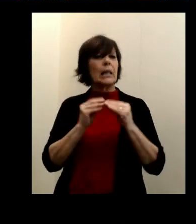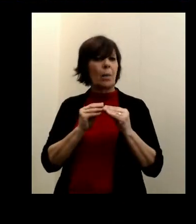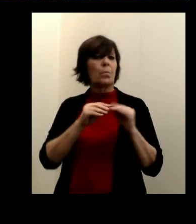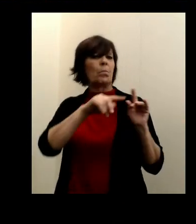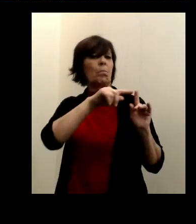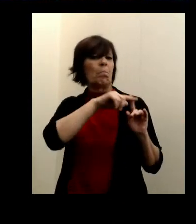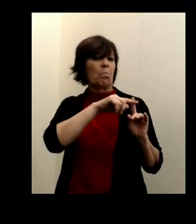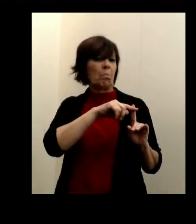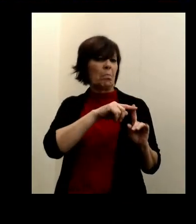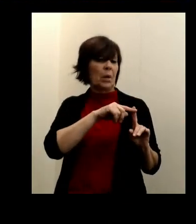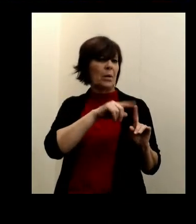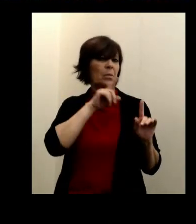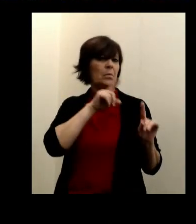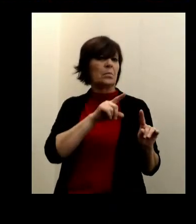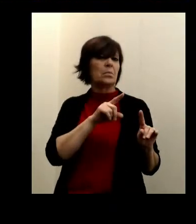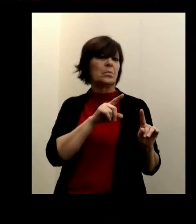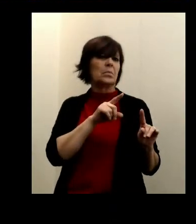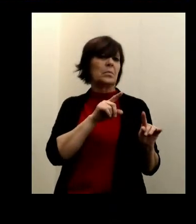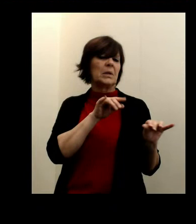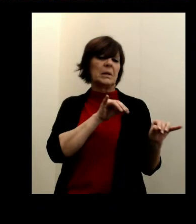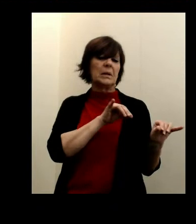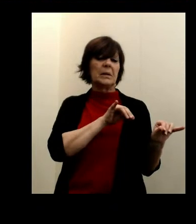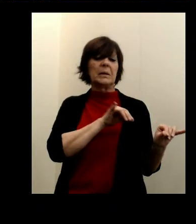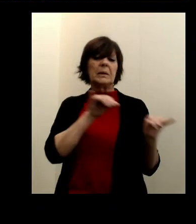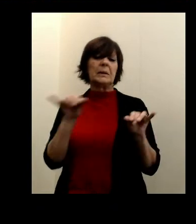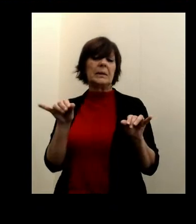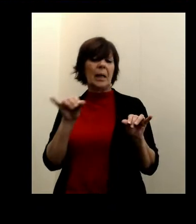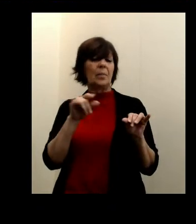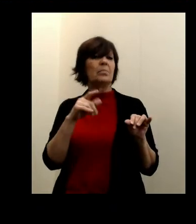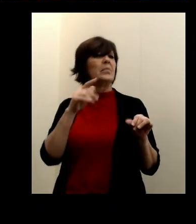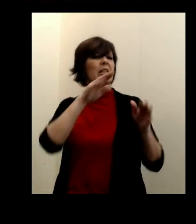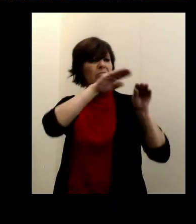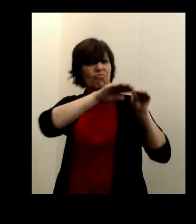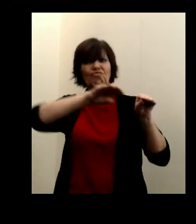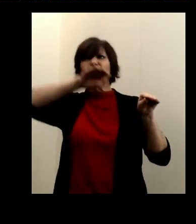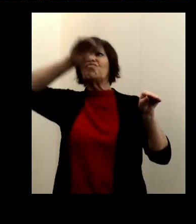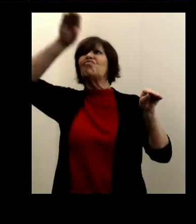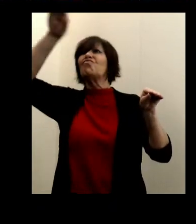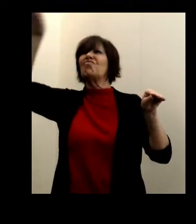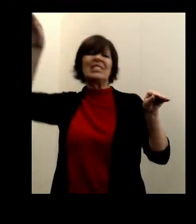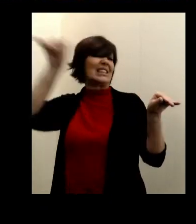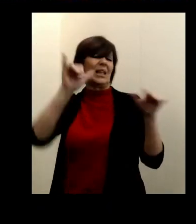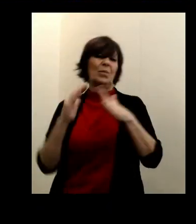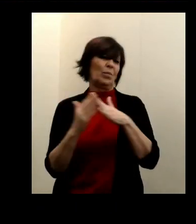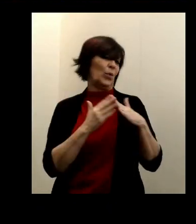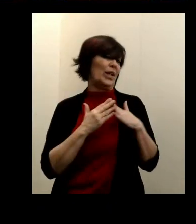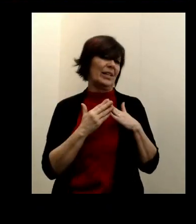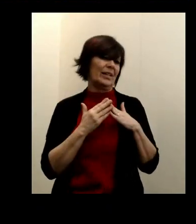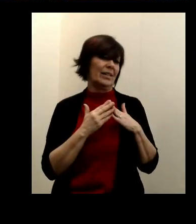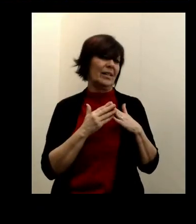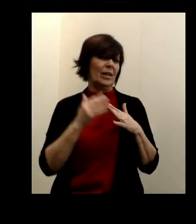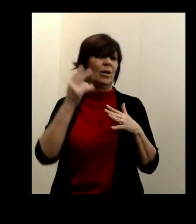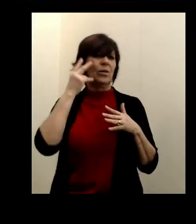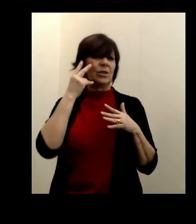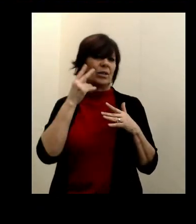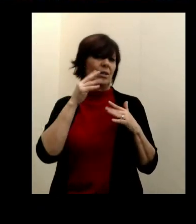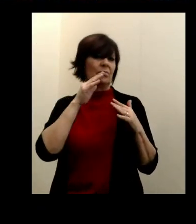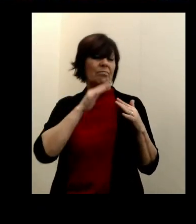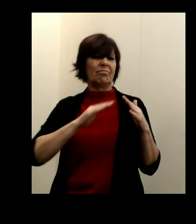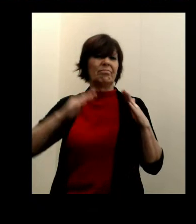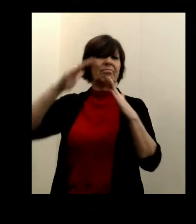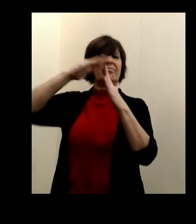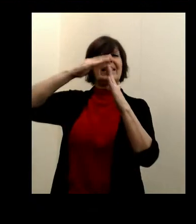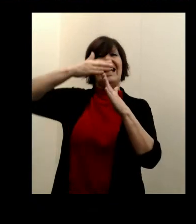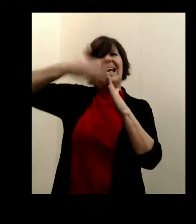that we see reported really mimics the positivity that we're seeing in the community, where we saw a high in the end